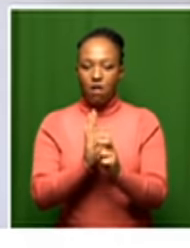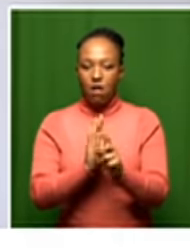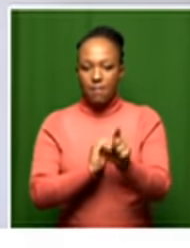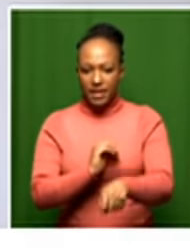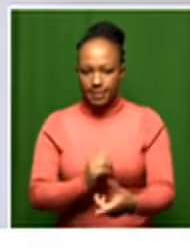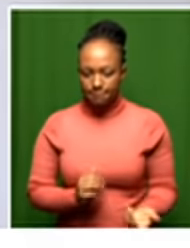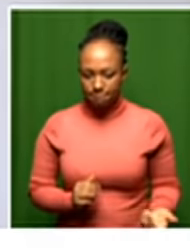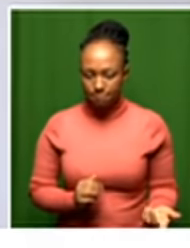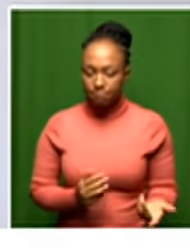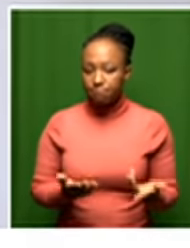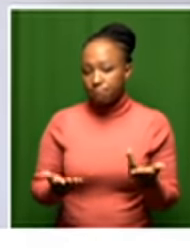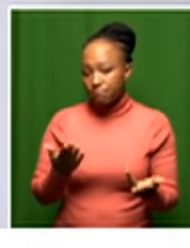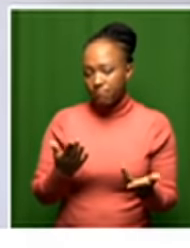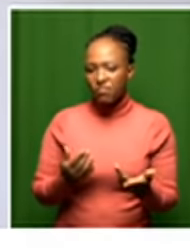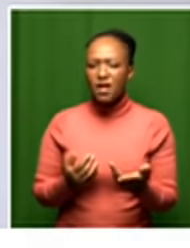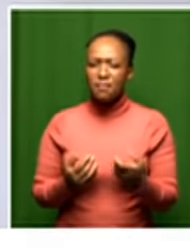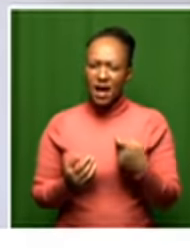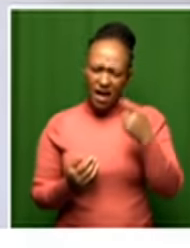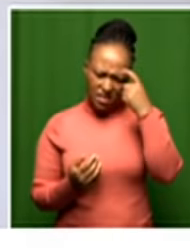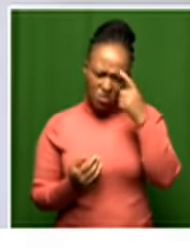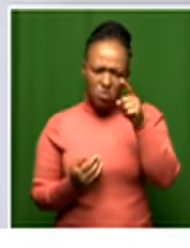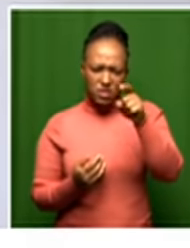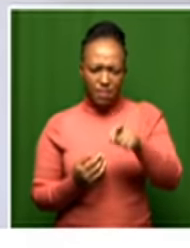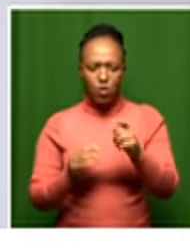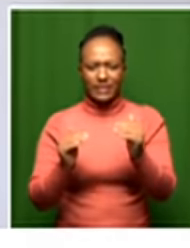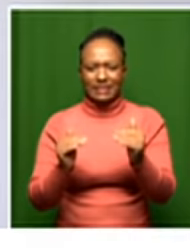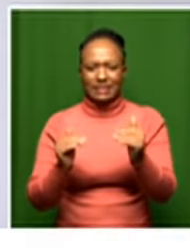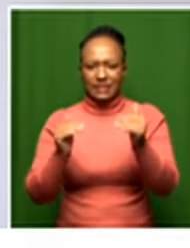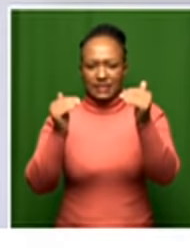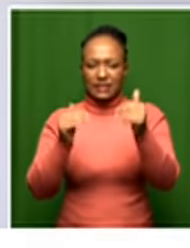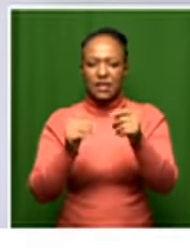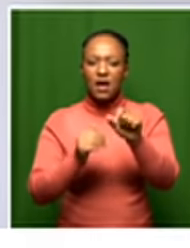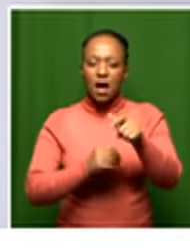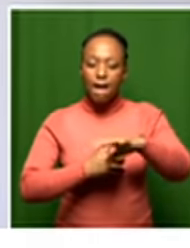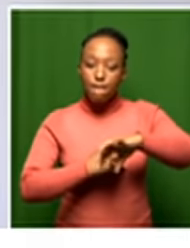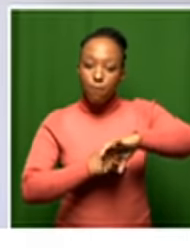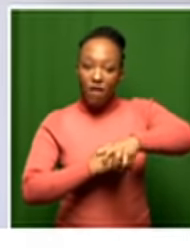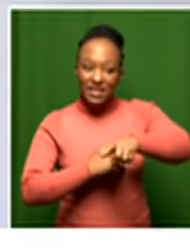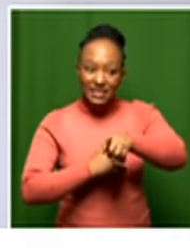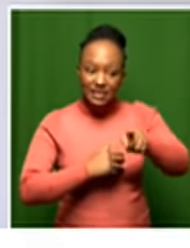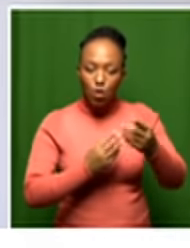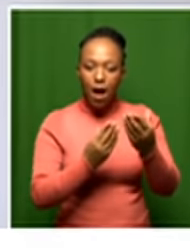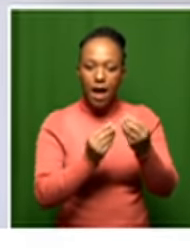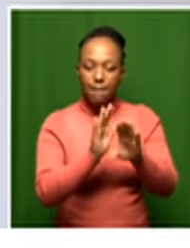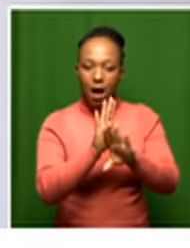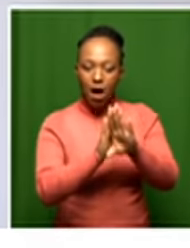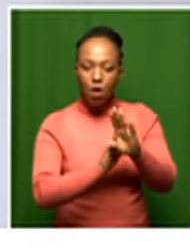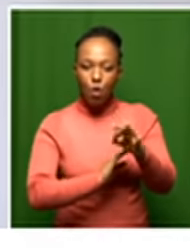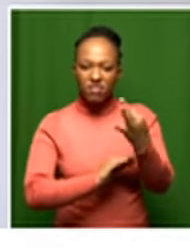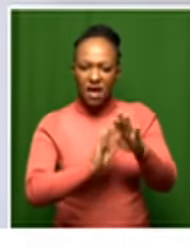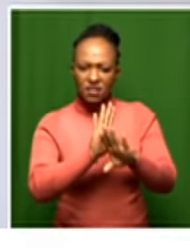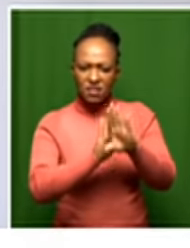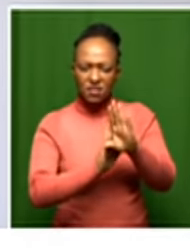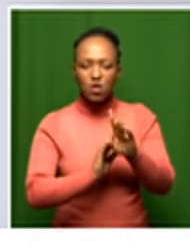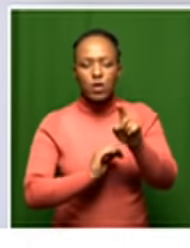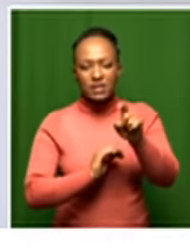have maybe gone a bit further, and in those provinces that are seeing surges and are officially in third waves, possibly